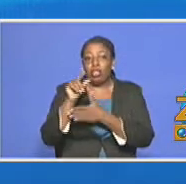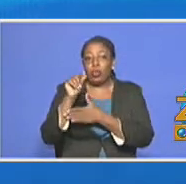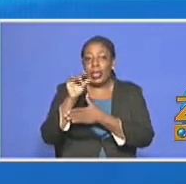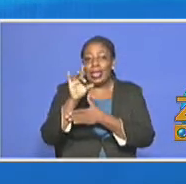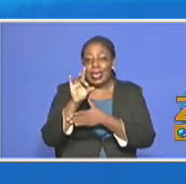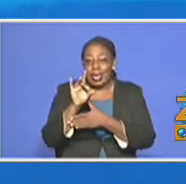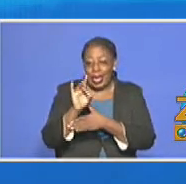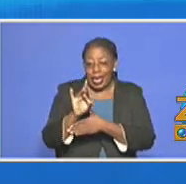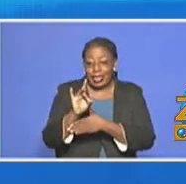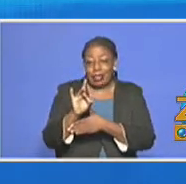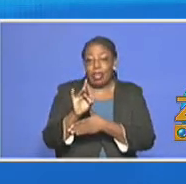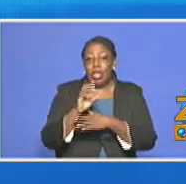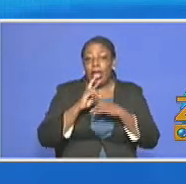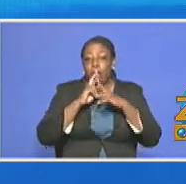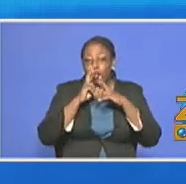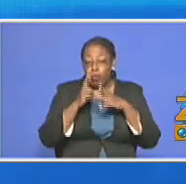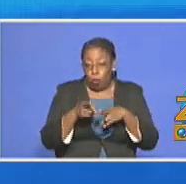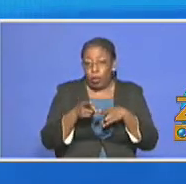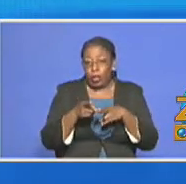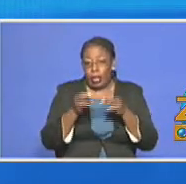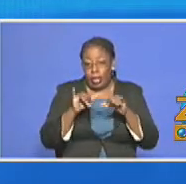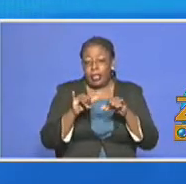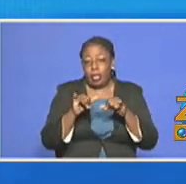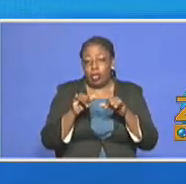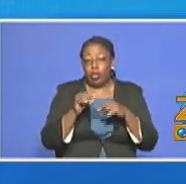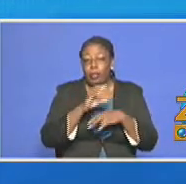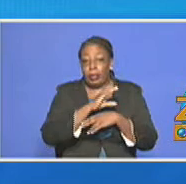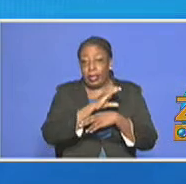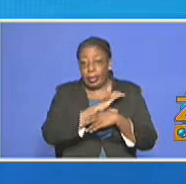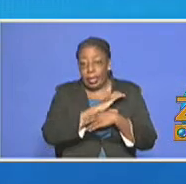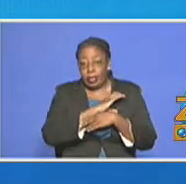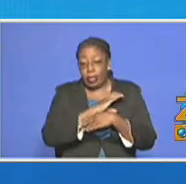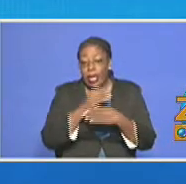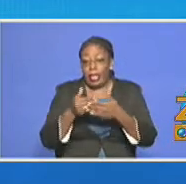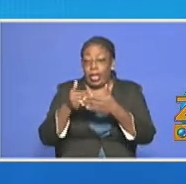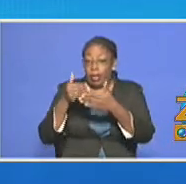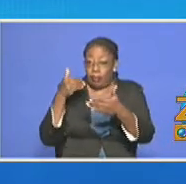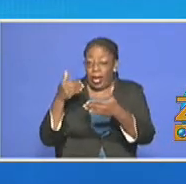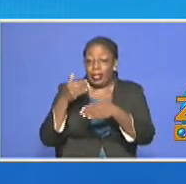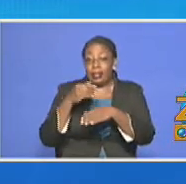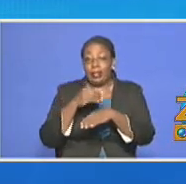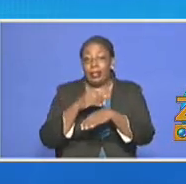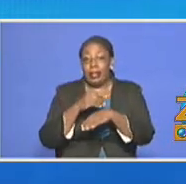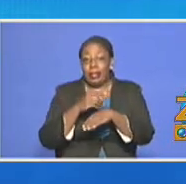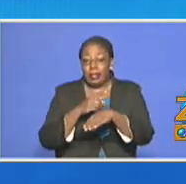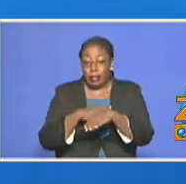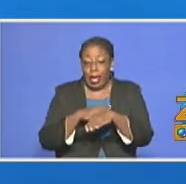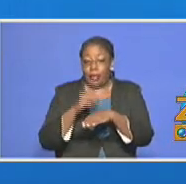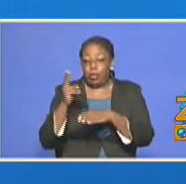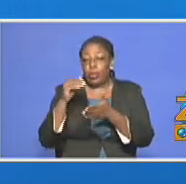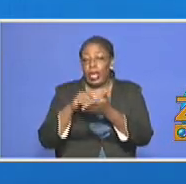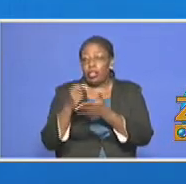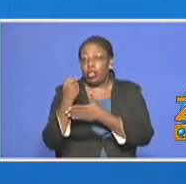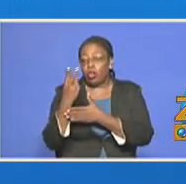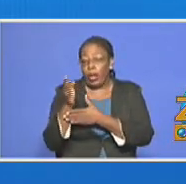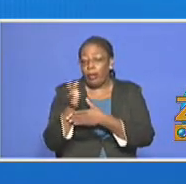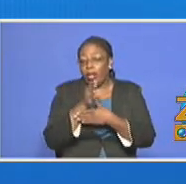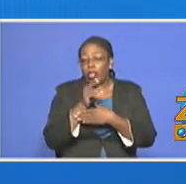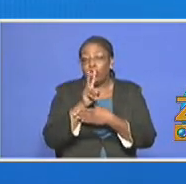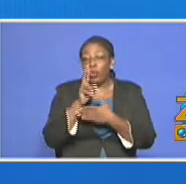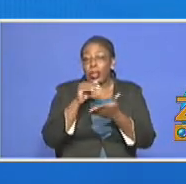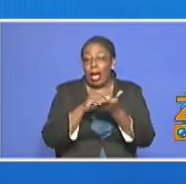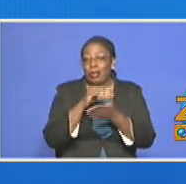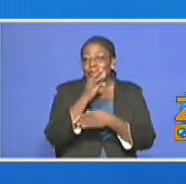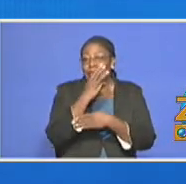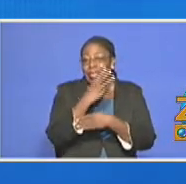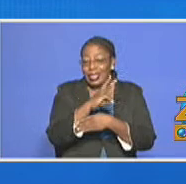4,028 incidents reported to the police. For the previous period, 2012 to